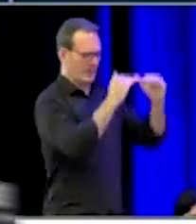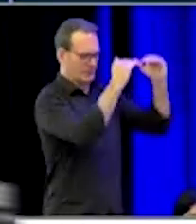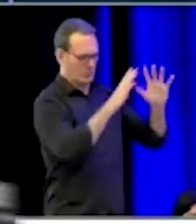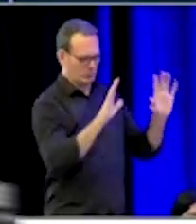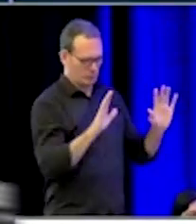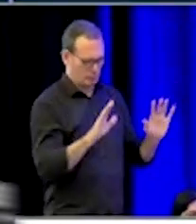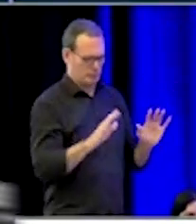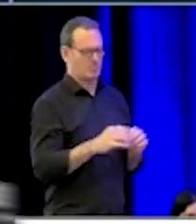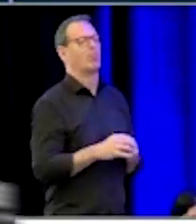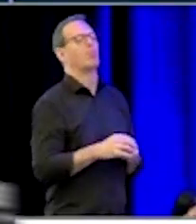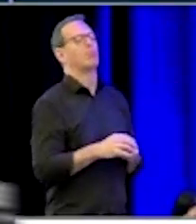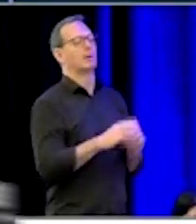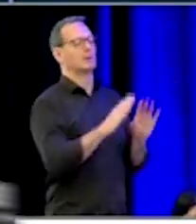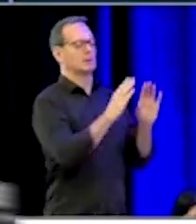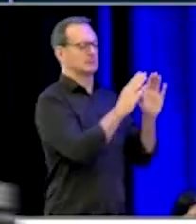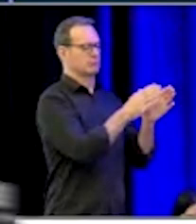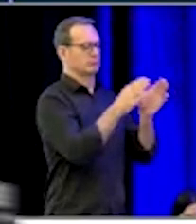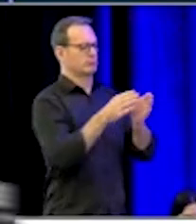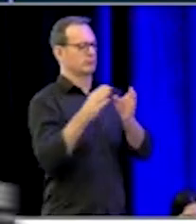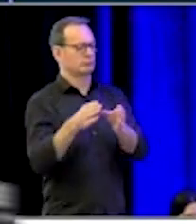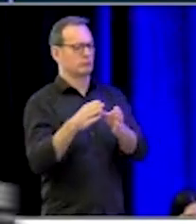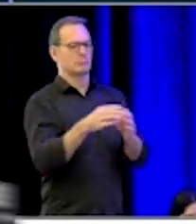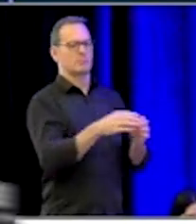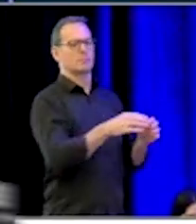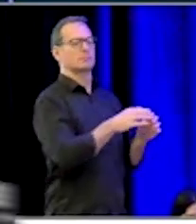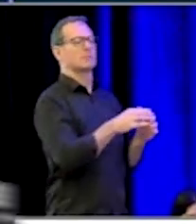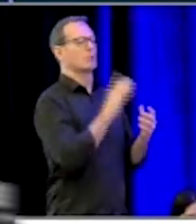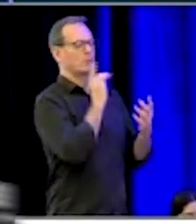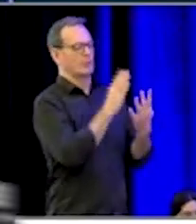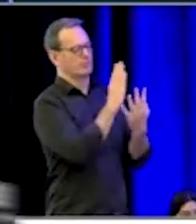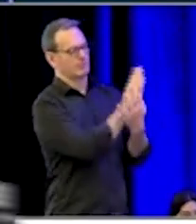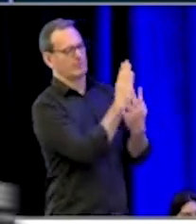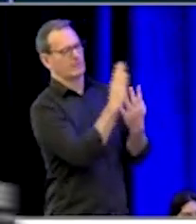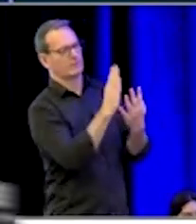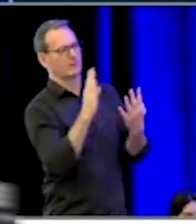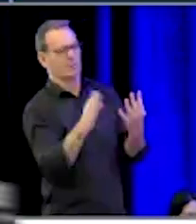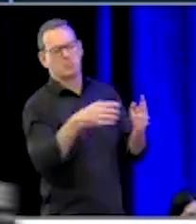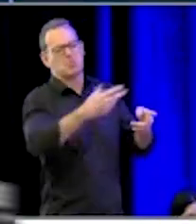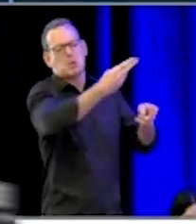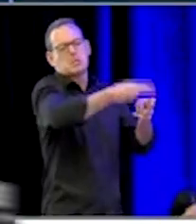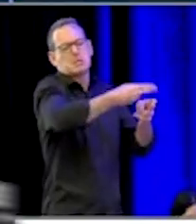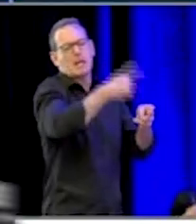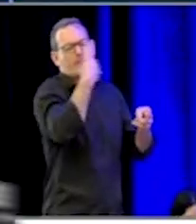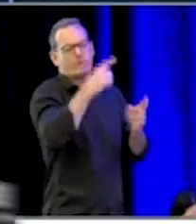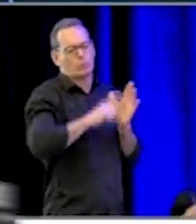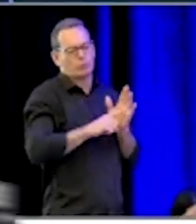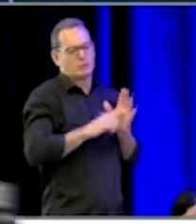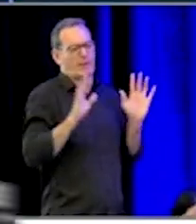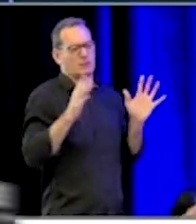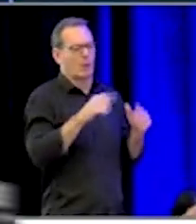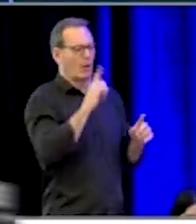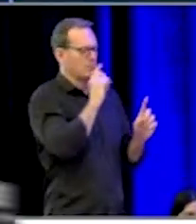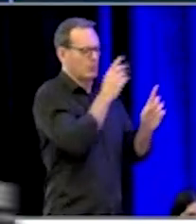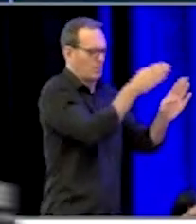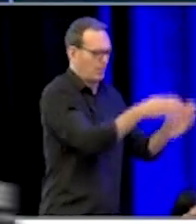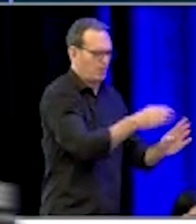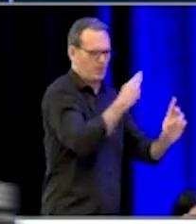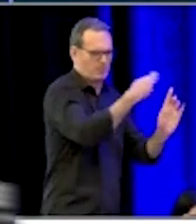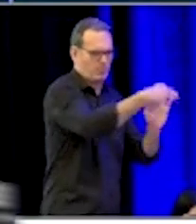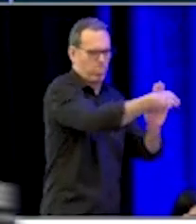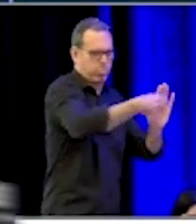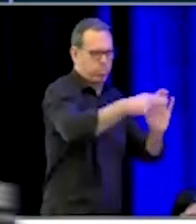disability severity. It is mainly a name assigned to facilitate its use in the research. It's actually